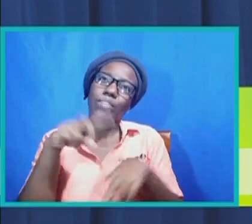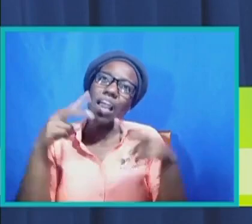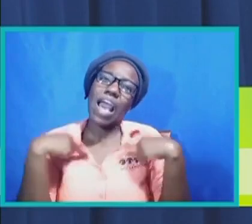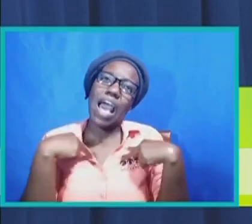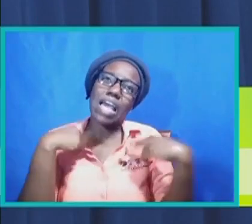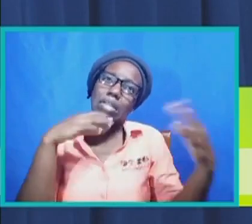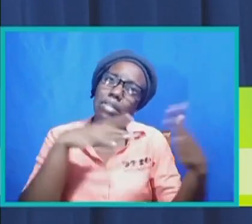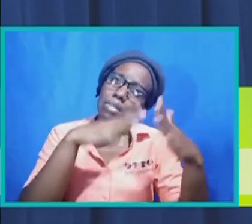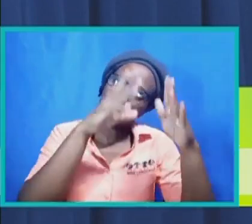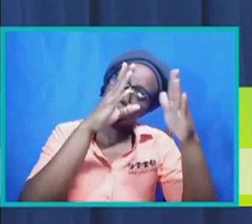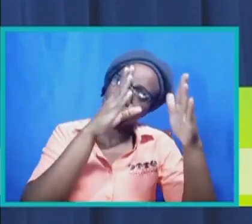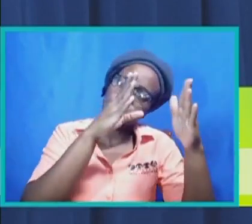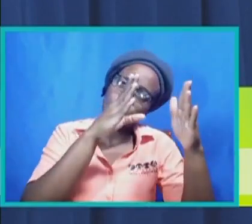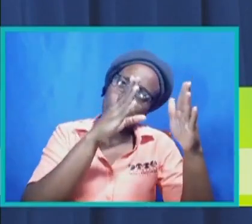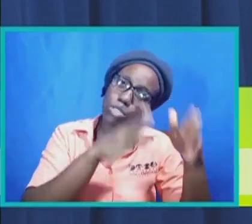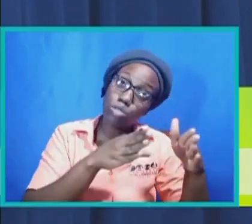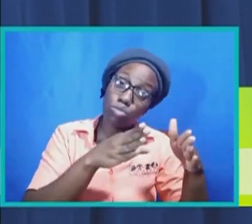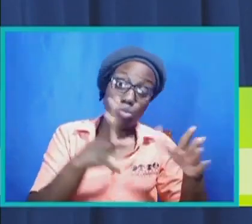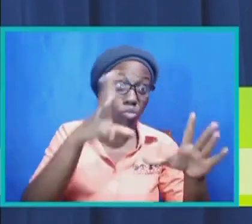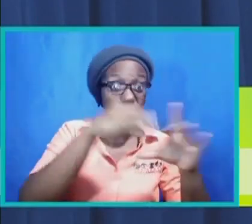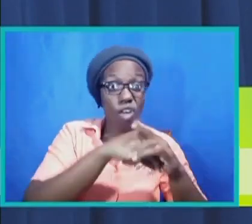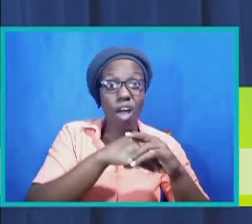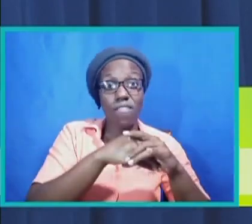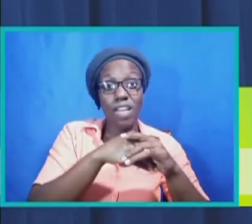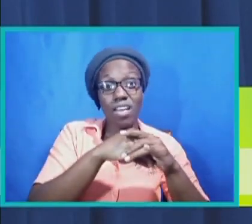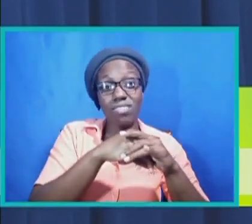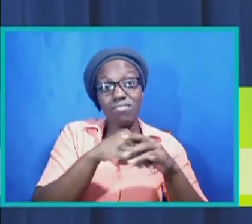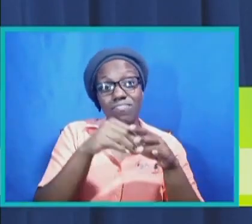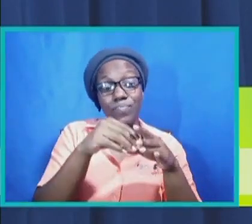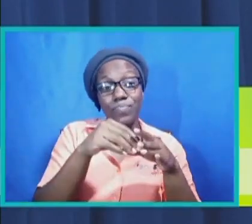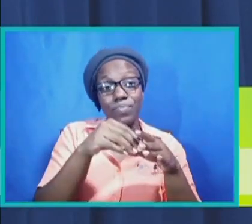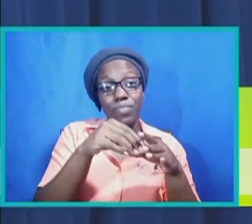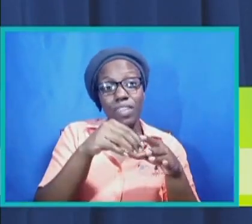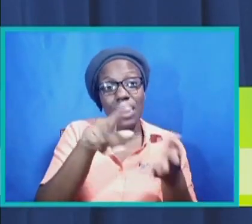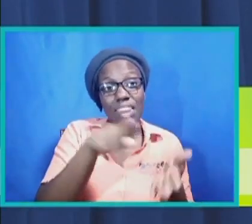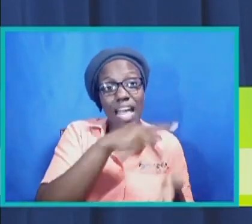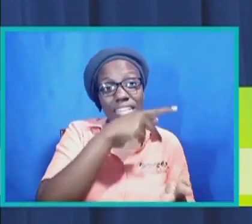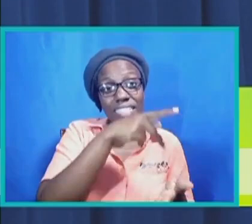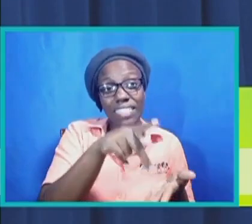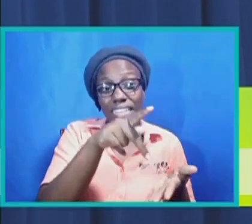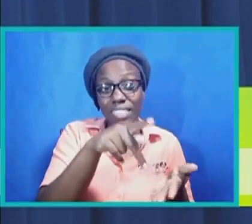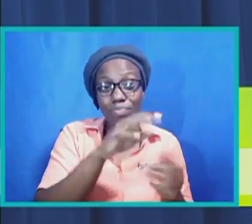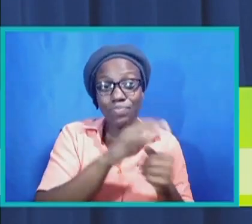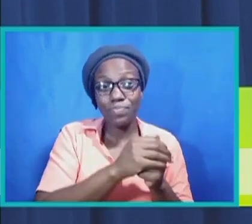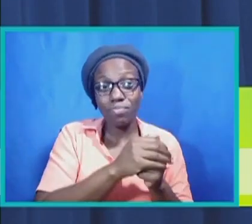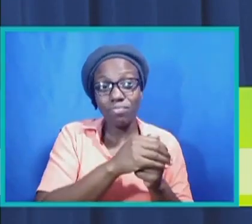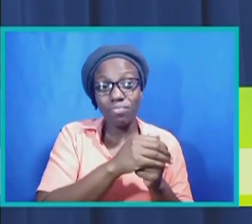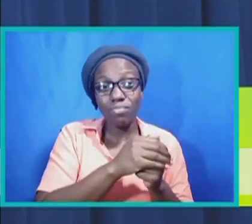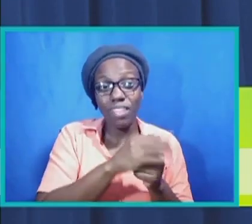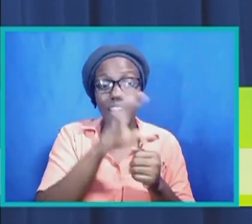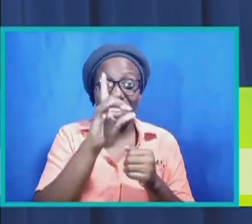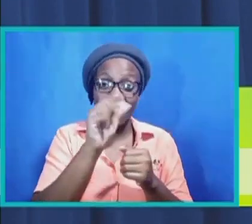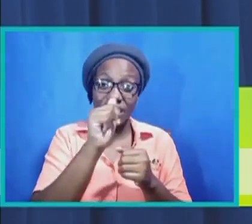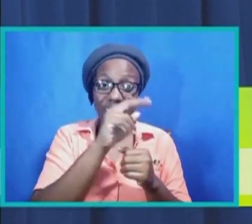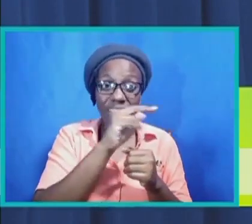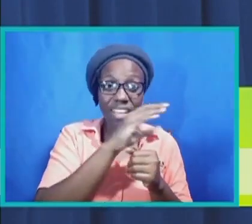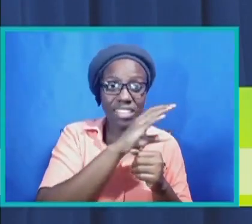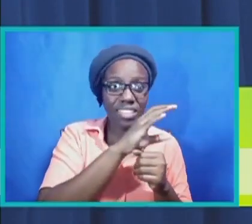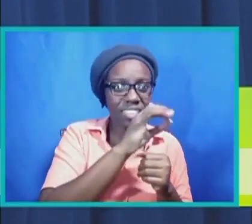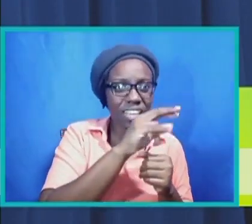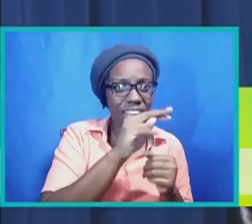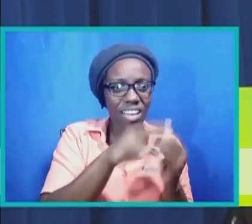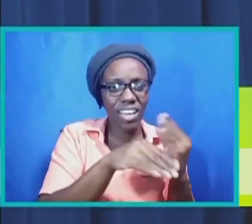engaged in dancing who wasn't performing well, and because of that engagement in another area, you notice that